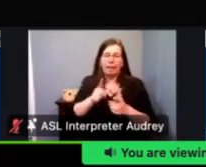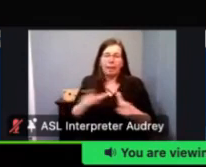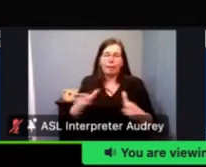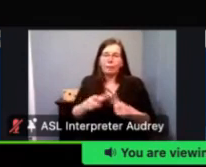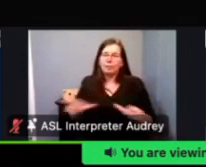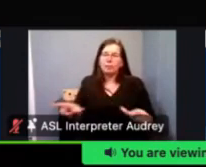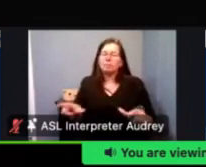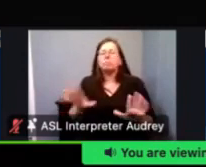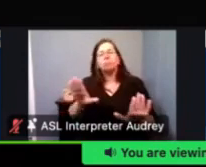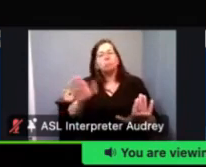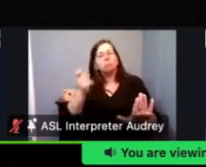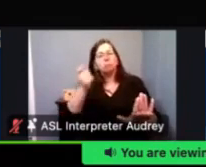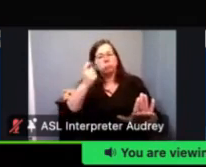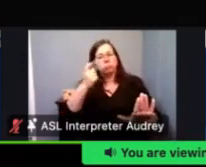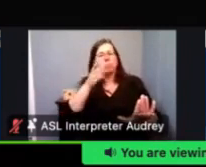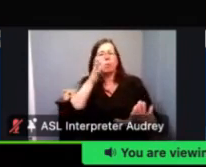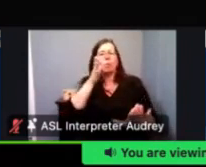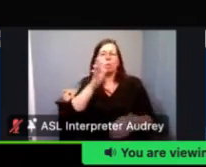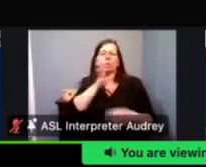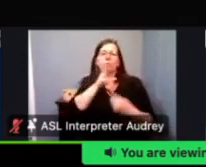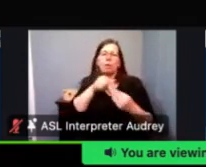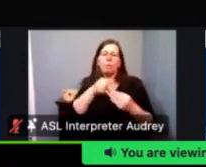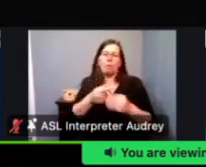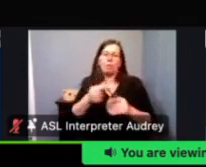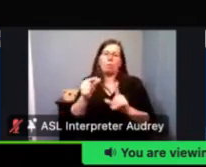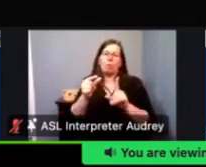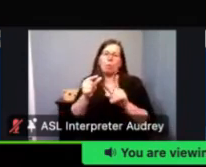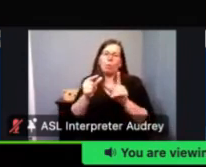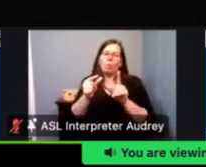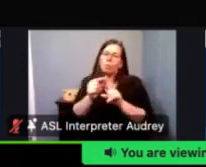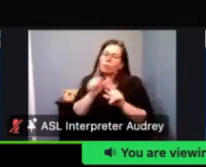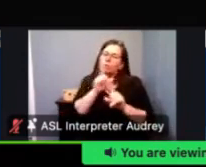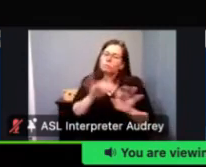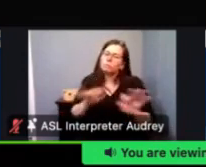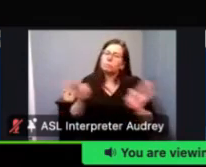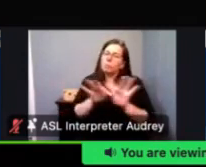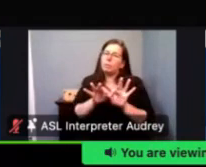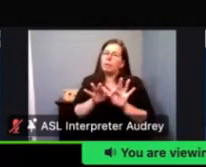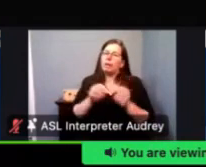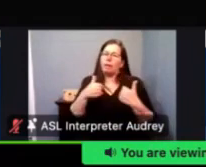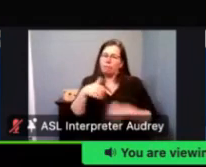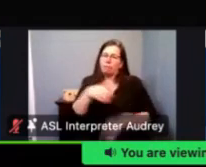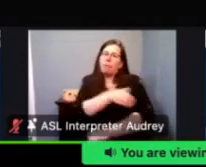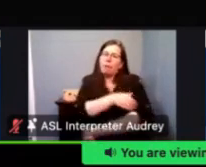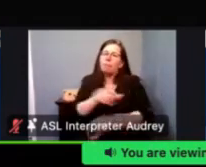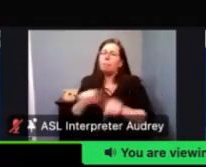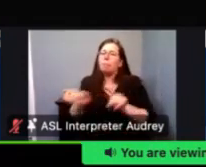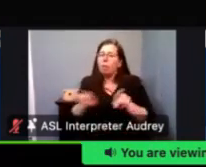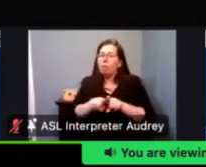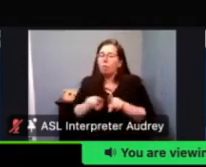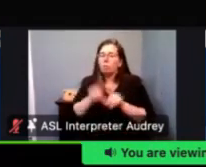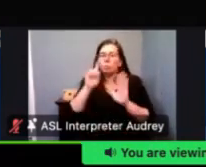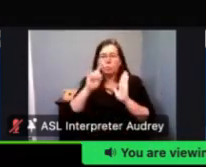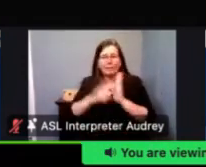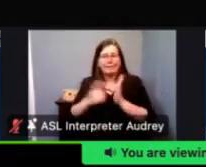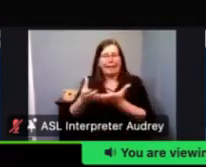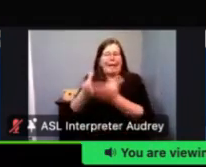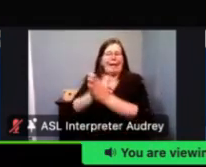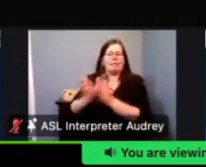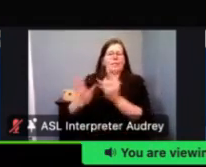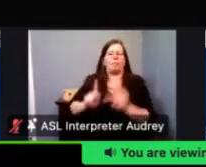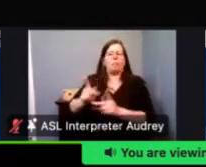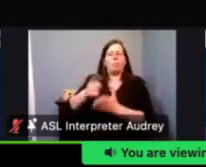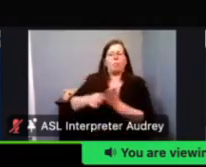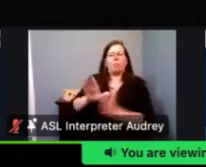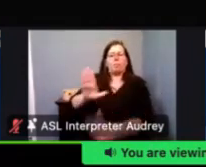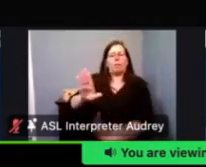language in general, well, we're going to get into how, you know, words have power and is very important, but it's very important to also just acknowledge and asking people how they